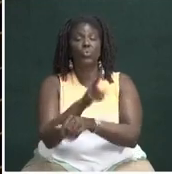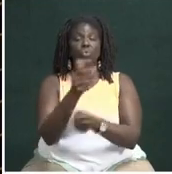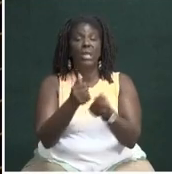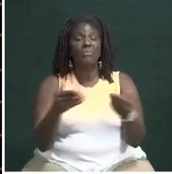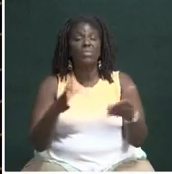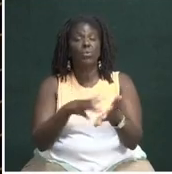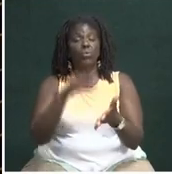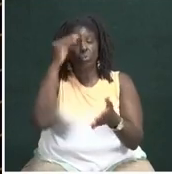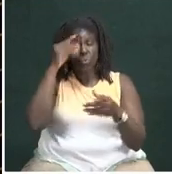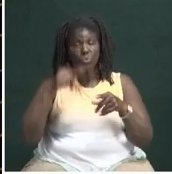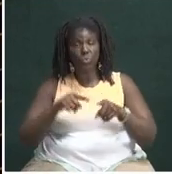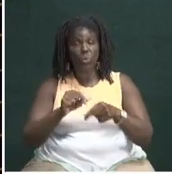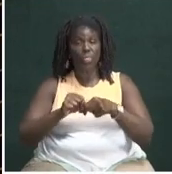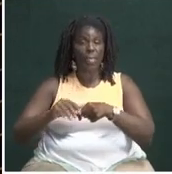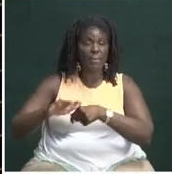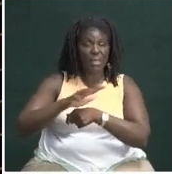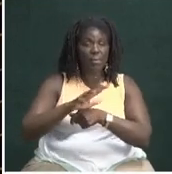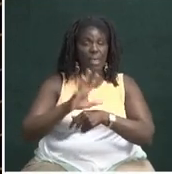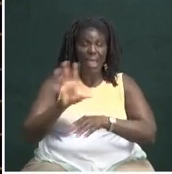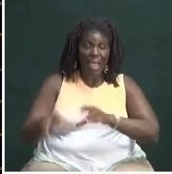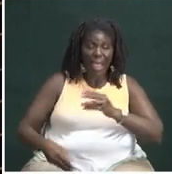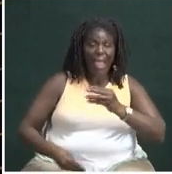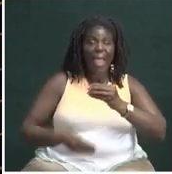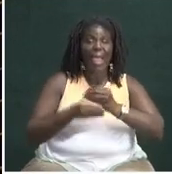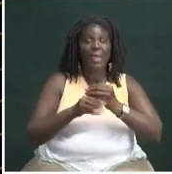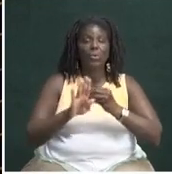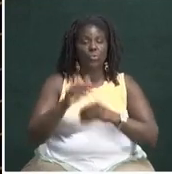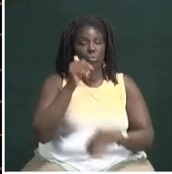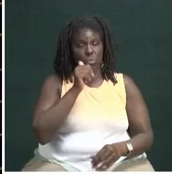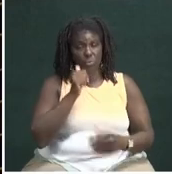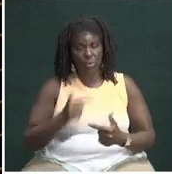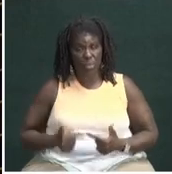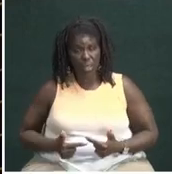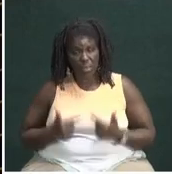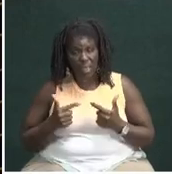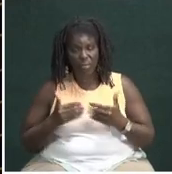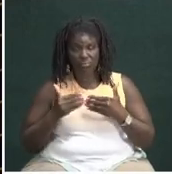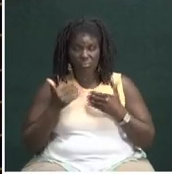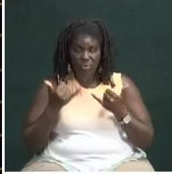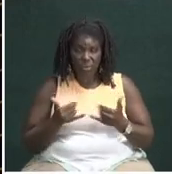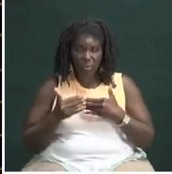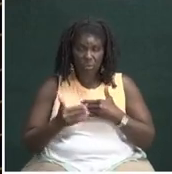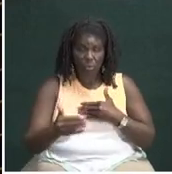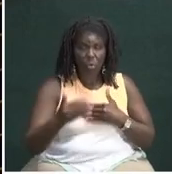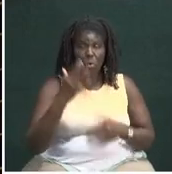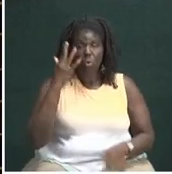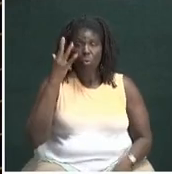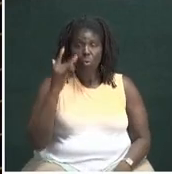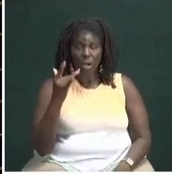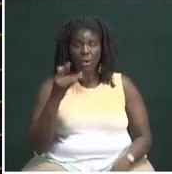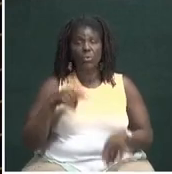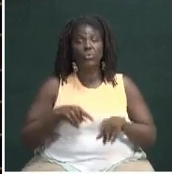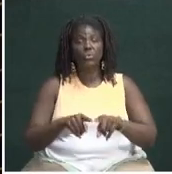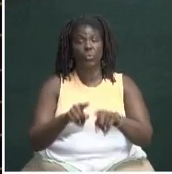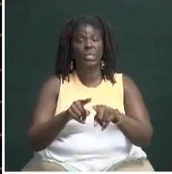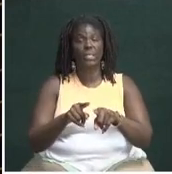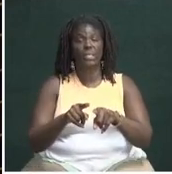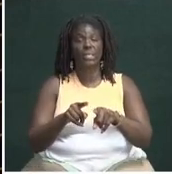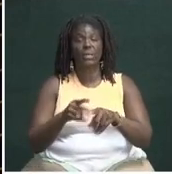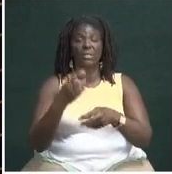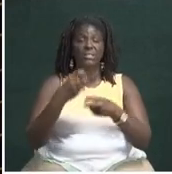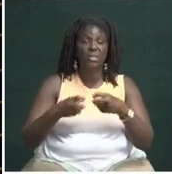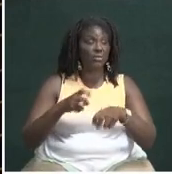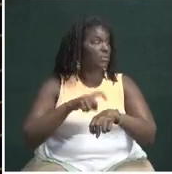the pandemic, incorporate it into your daily life moving forward, because it was during those times that